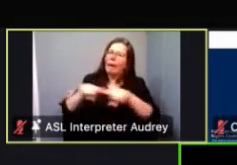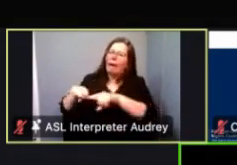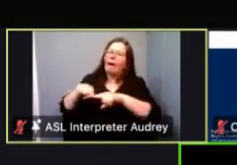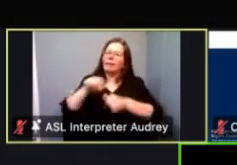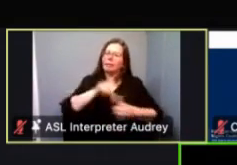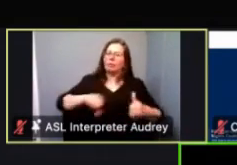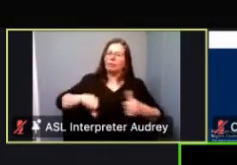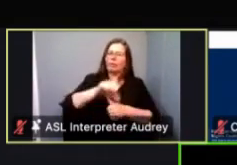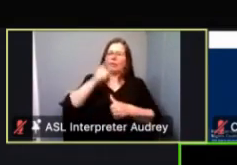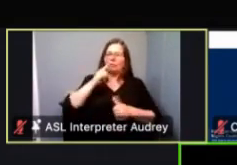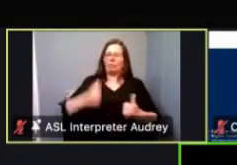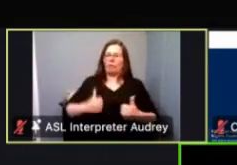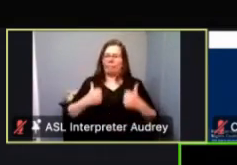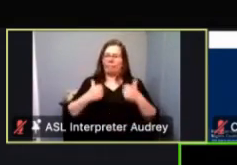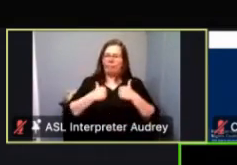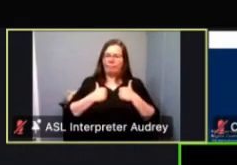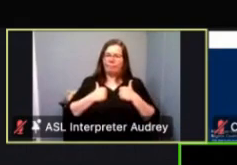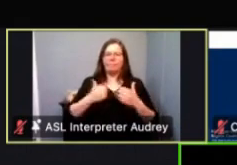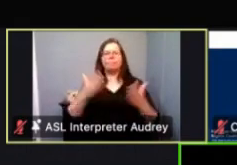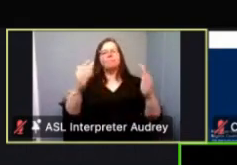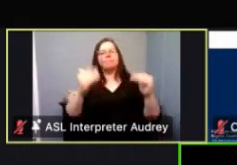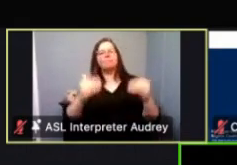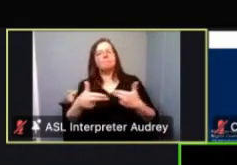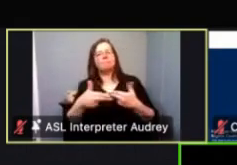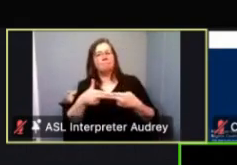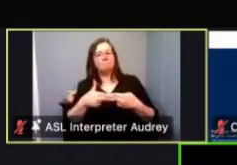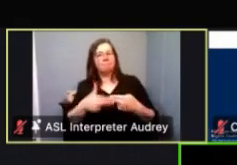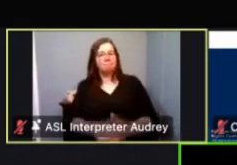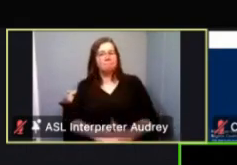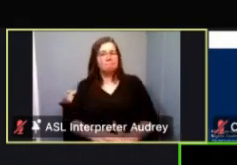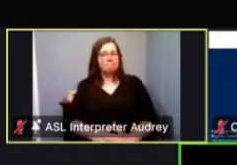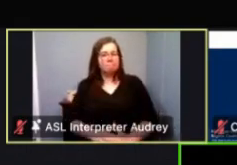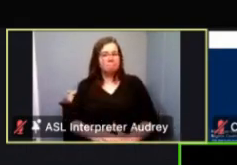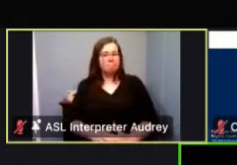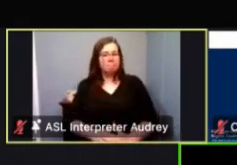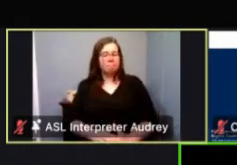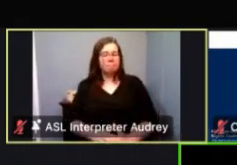lives. Can we go to the next slide, please?